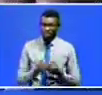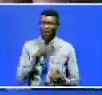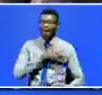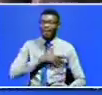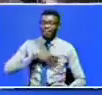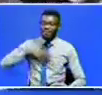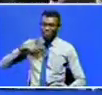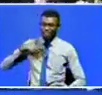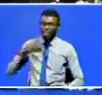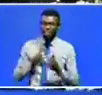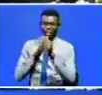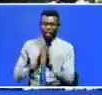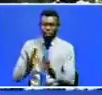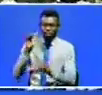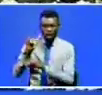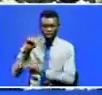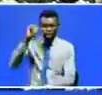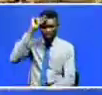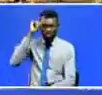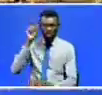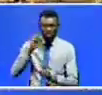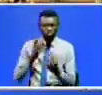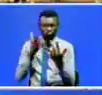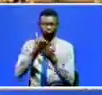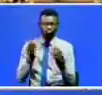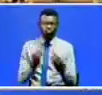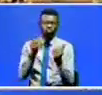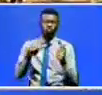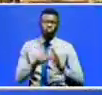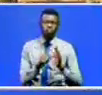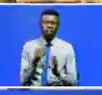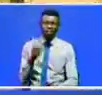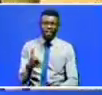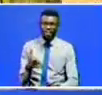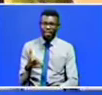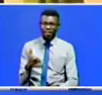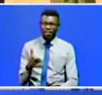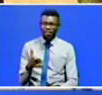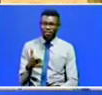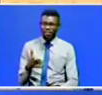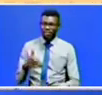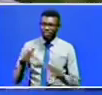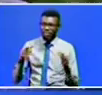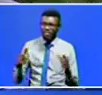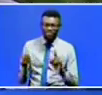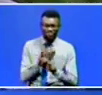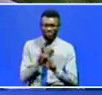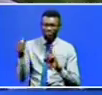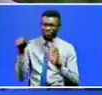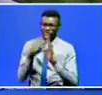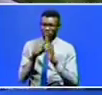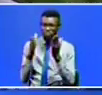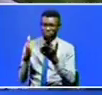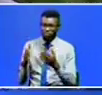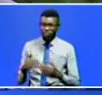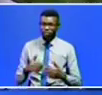leaders who are now asking the national government to intervene to end what has been termed as an unpredictable and delicate environment. If it is